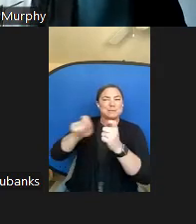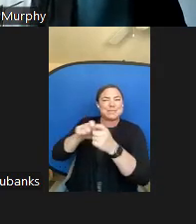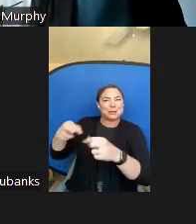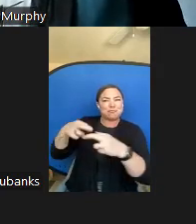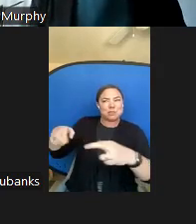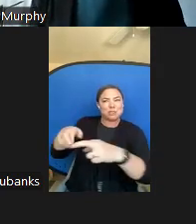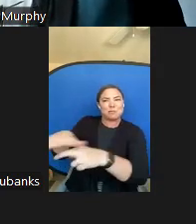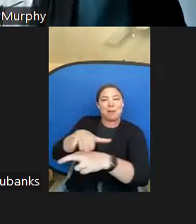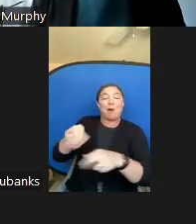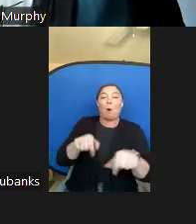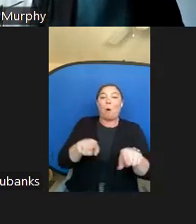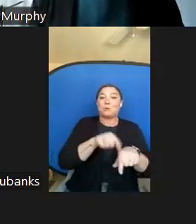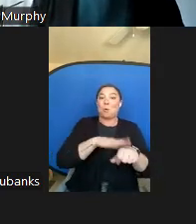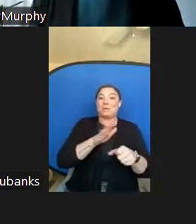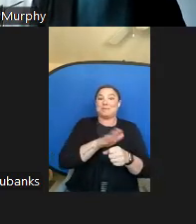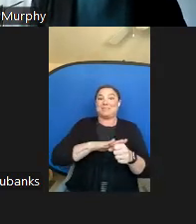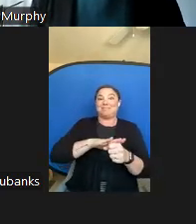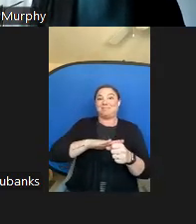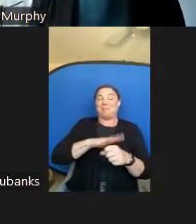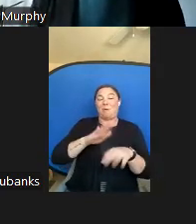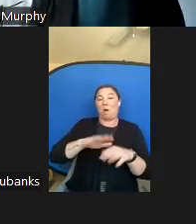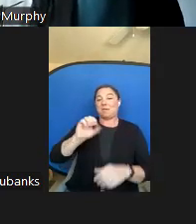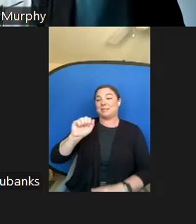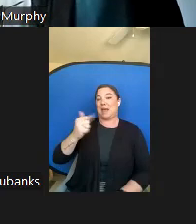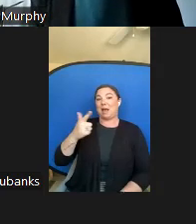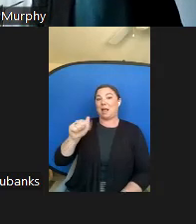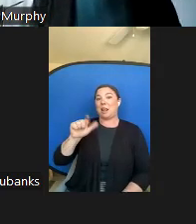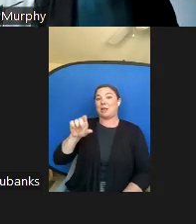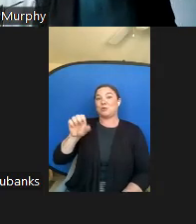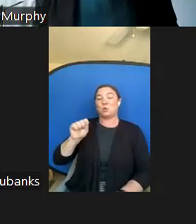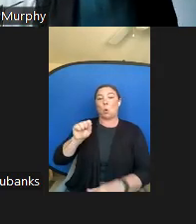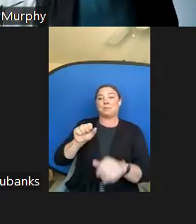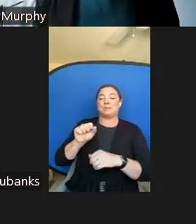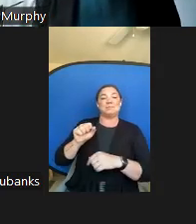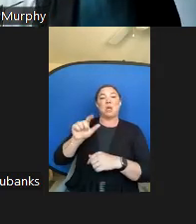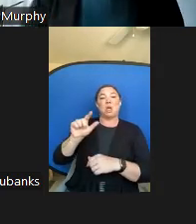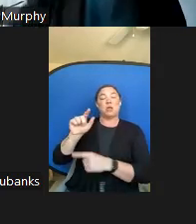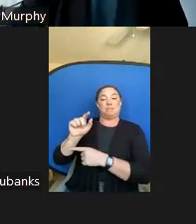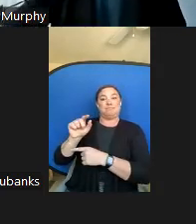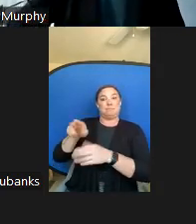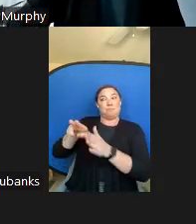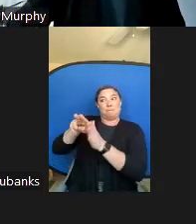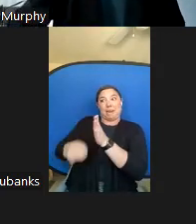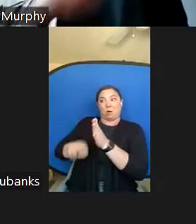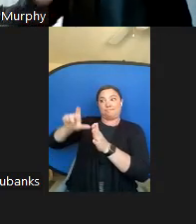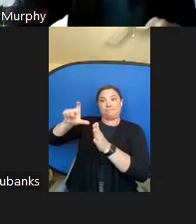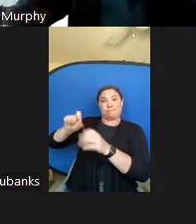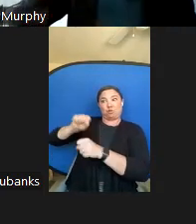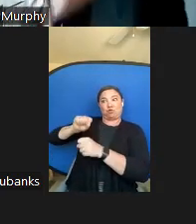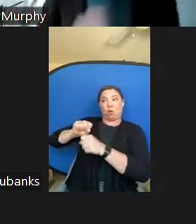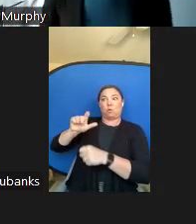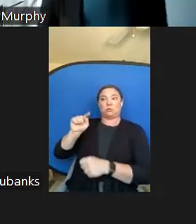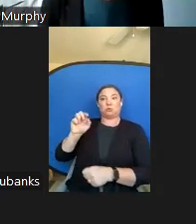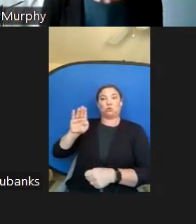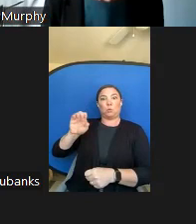some local Sagalasus tombstones. So it may have just been a common name in the city. So this